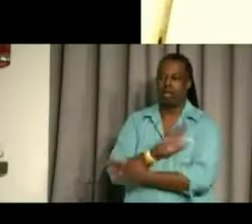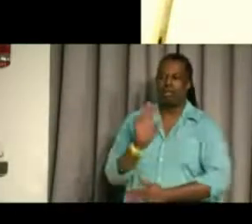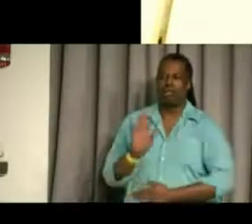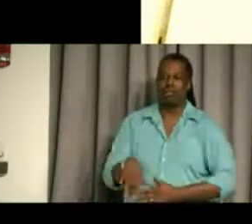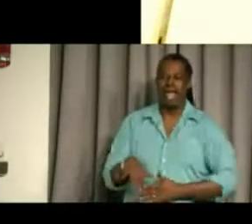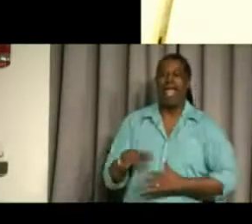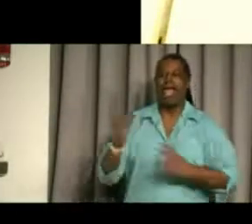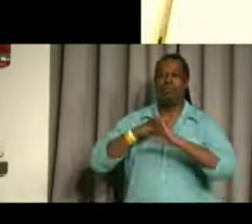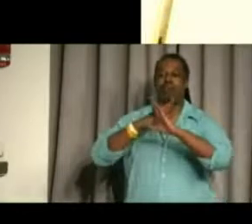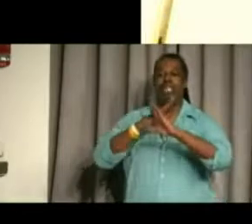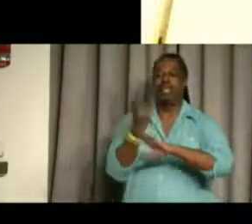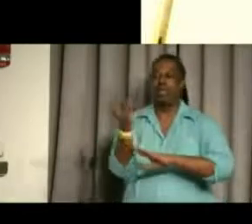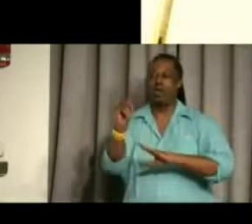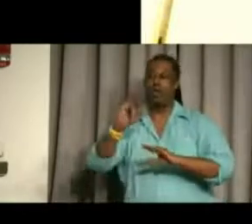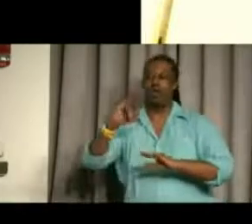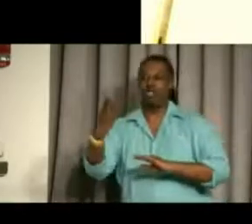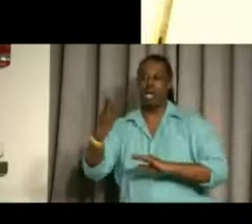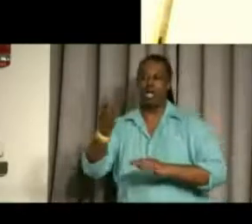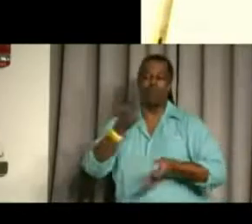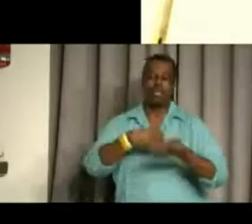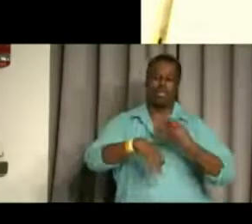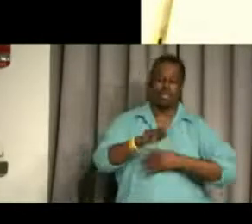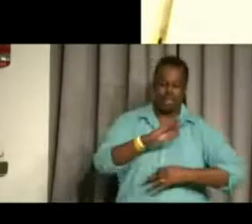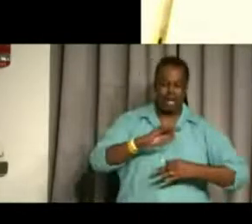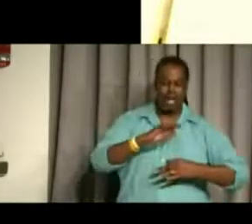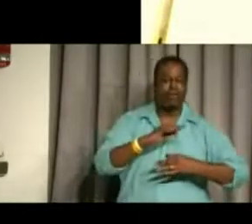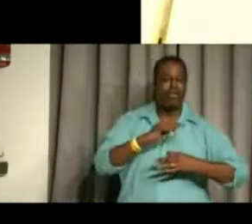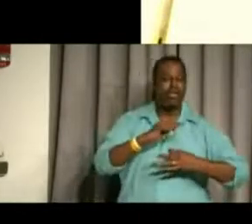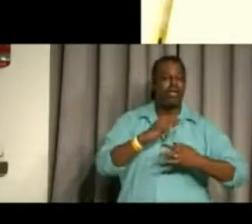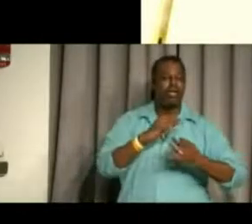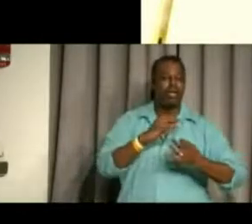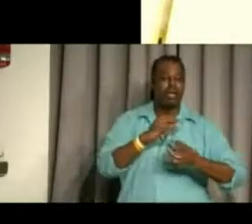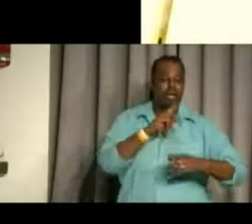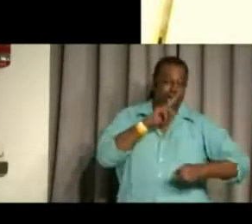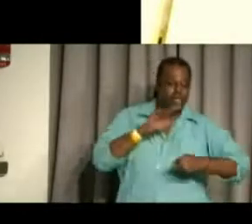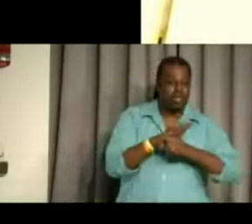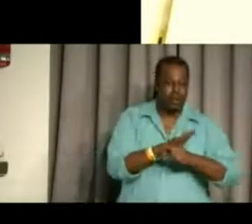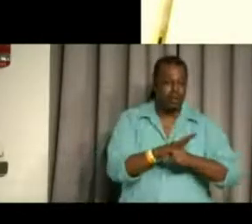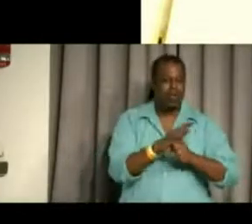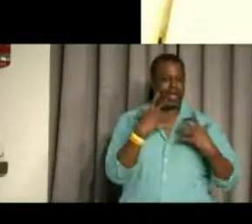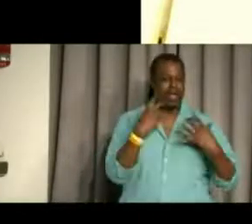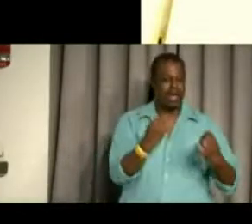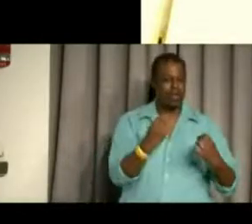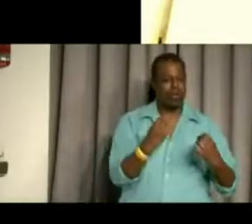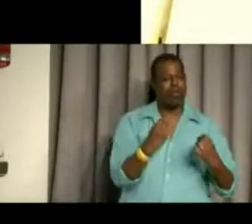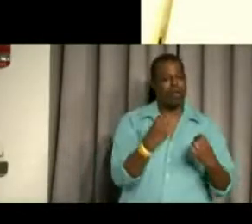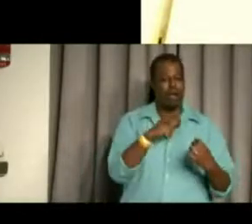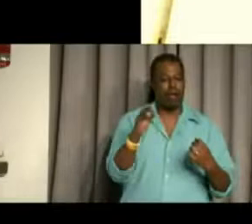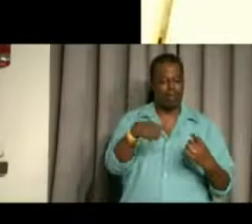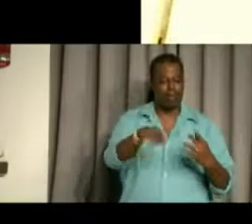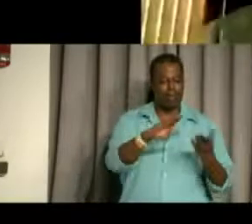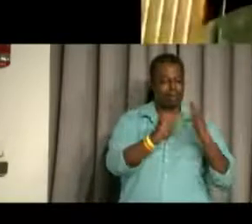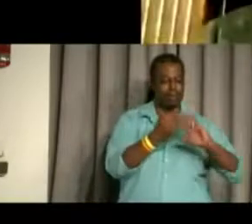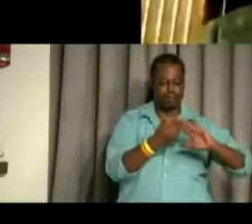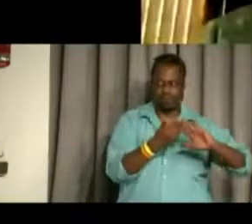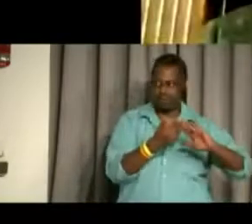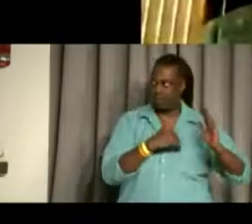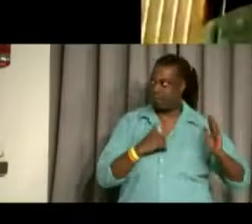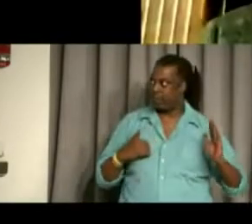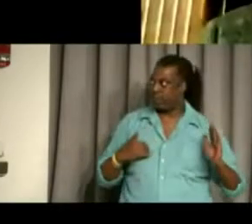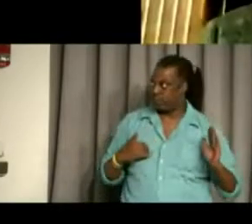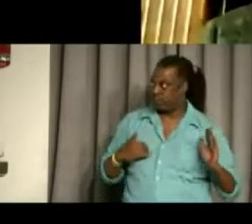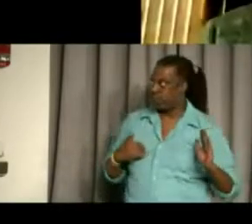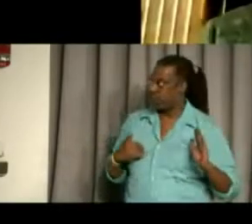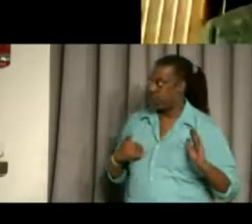own jobs than to center the health and well-being of a whole community. And so I guess